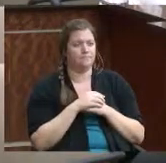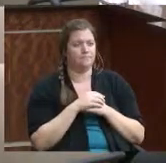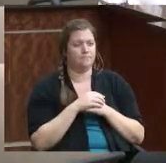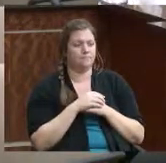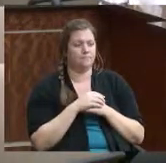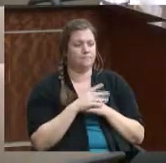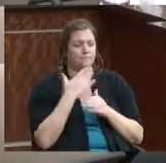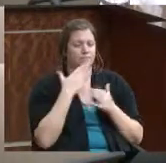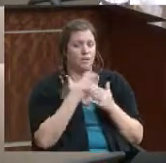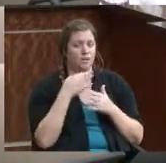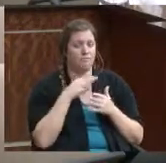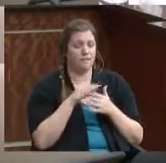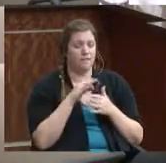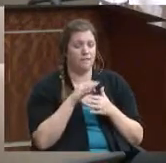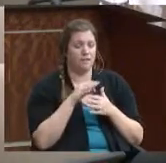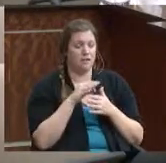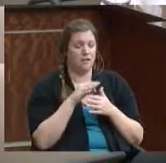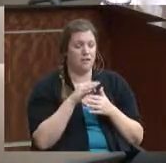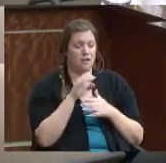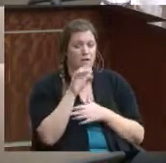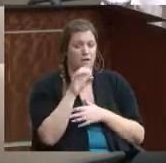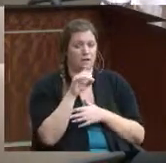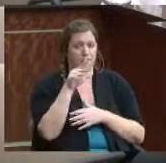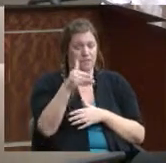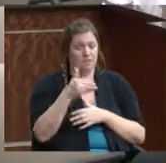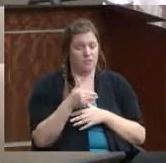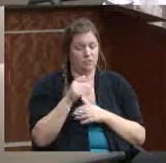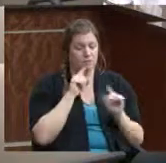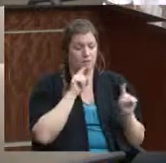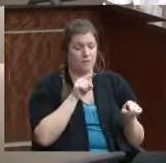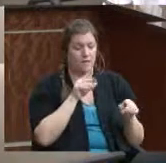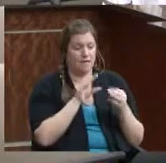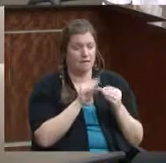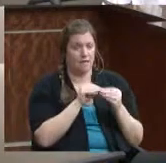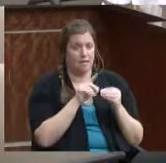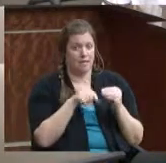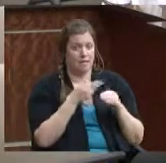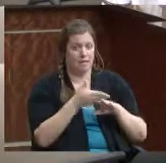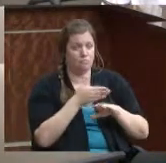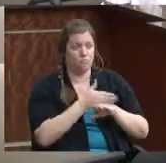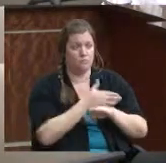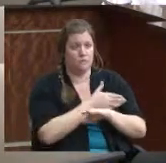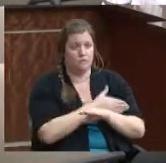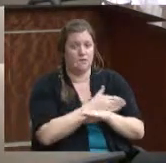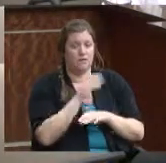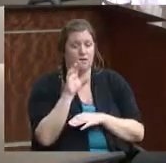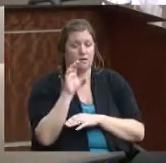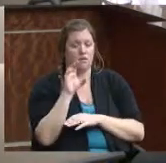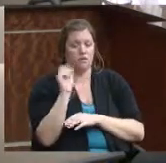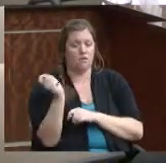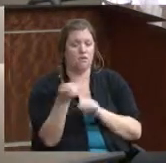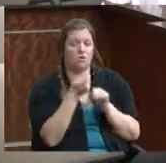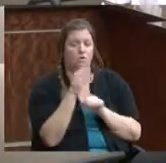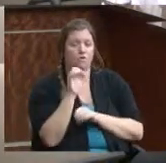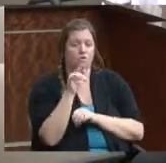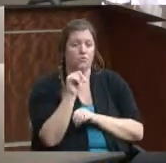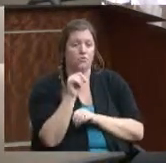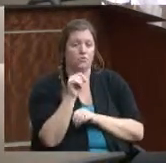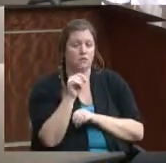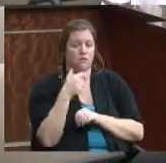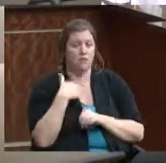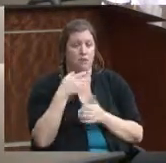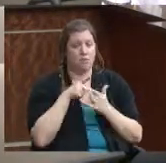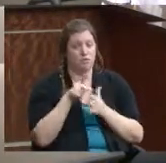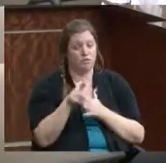Despite the good faith dissemination of an invitation to attend a meeting about improvements being made to the golf course, in my